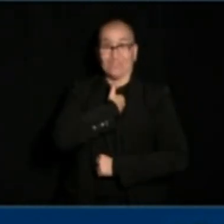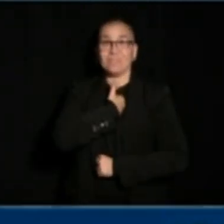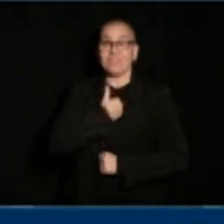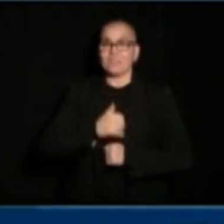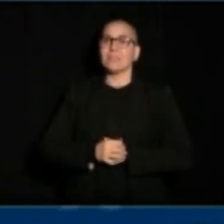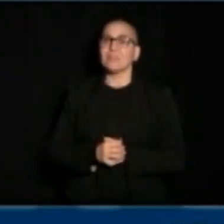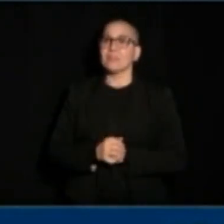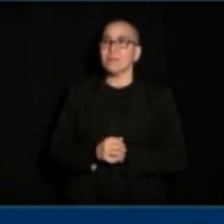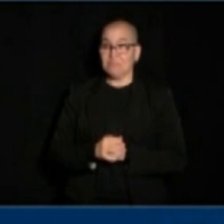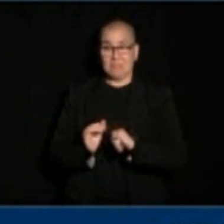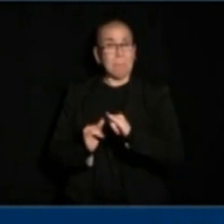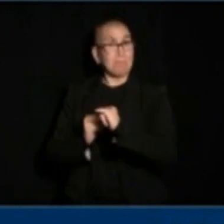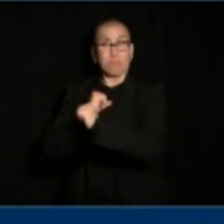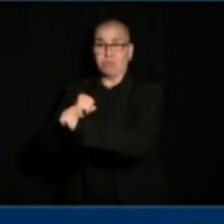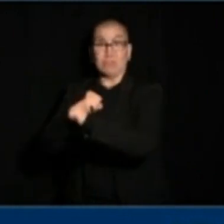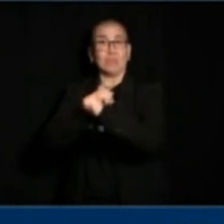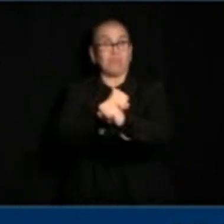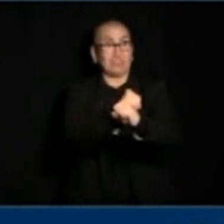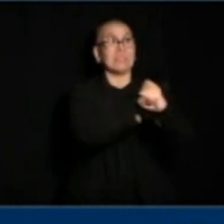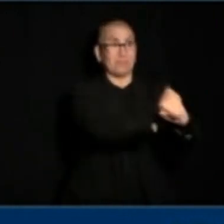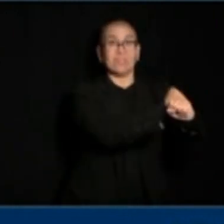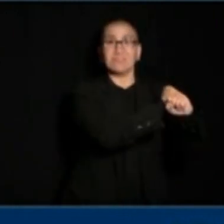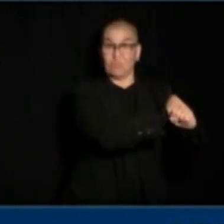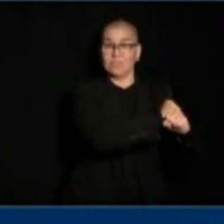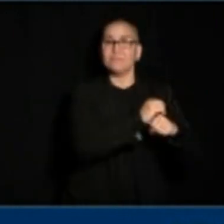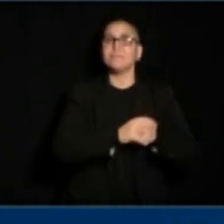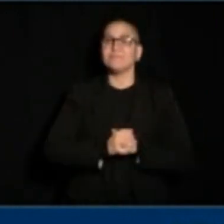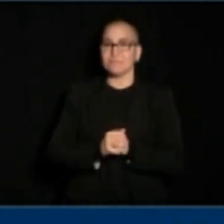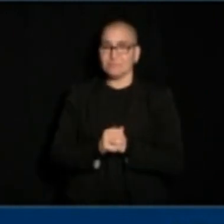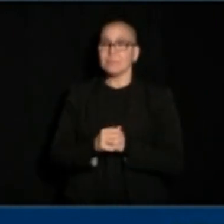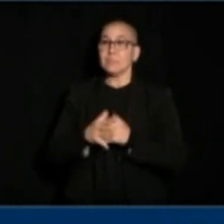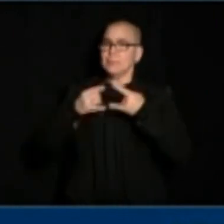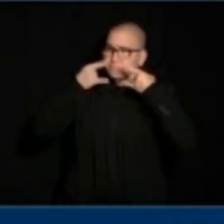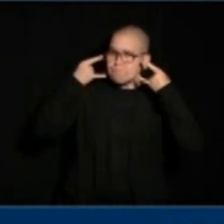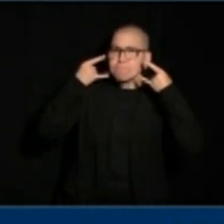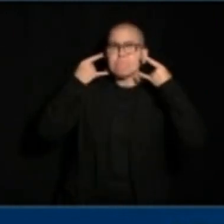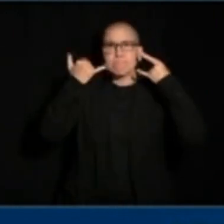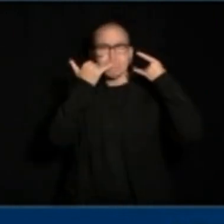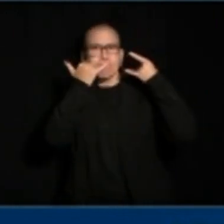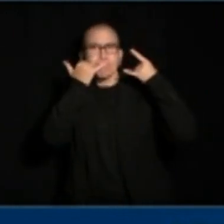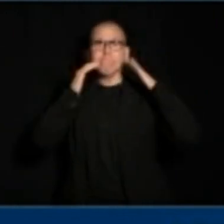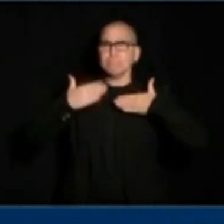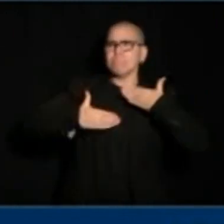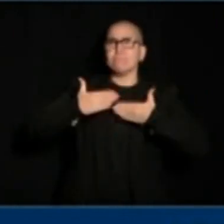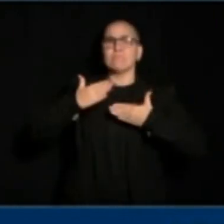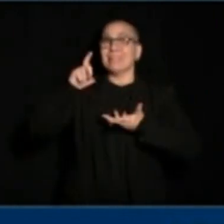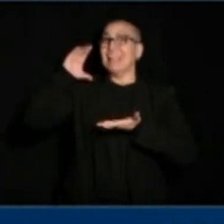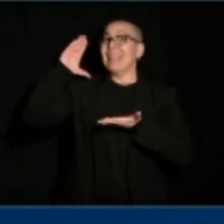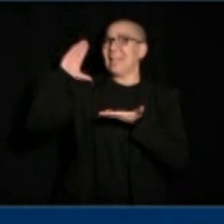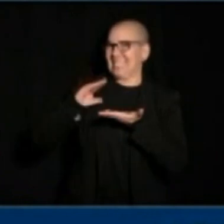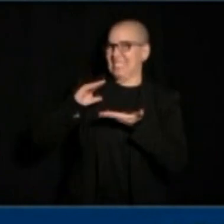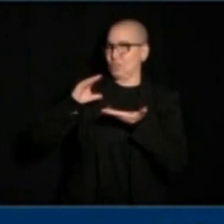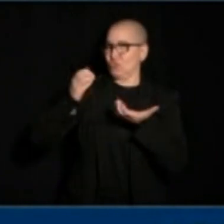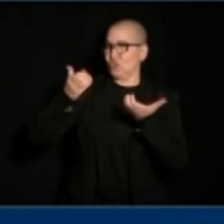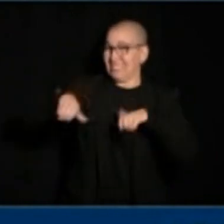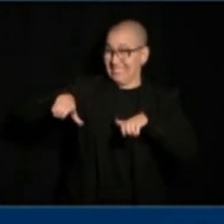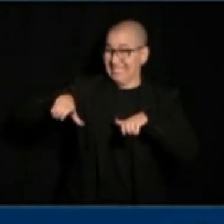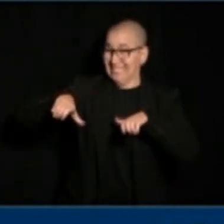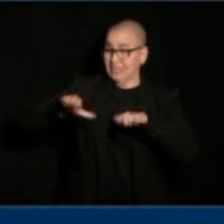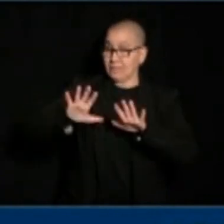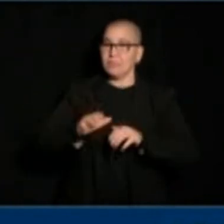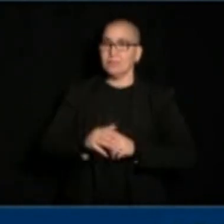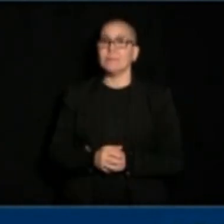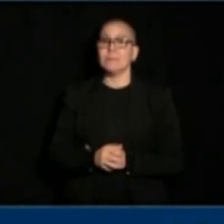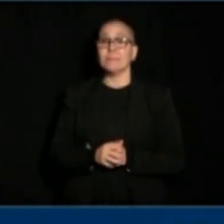together and going back for that longer period of time, your chance of getting it is much greater. So as you're thinking about this,